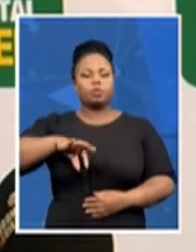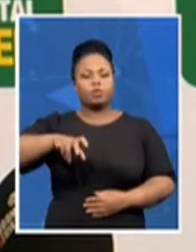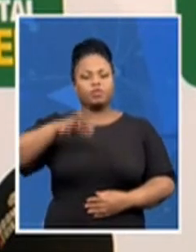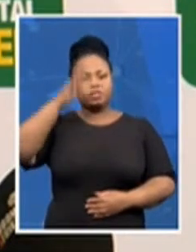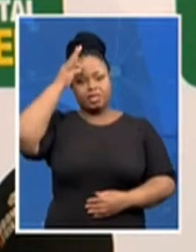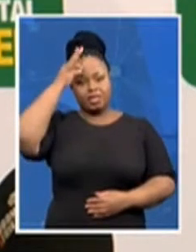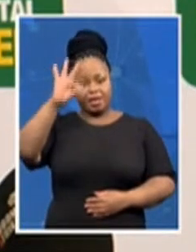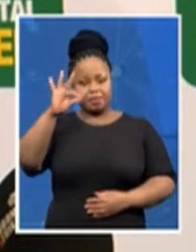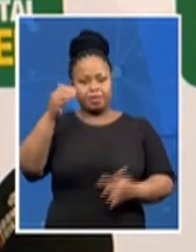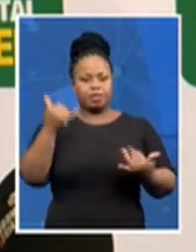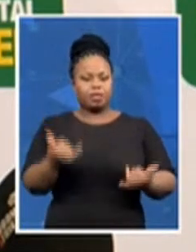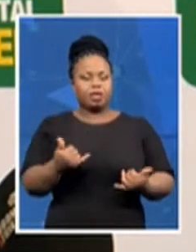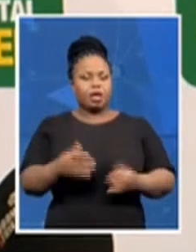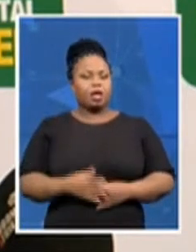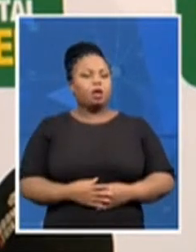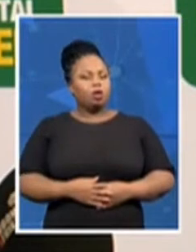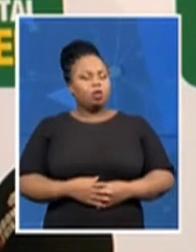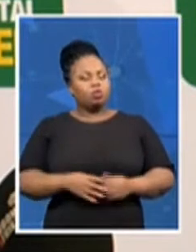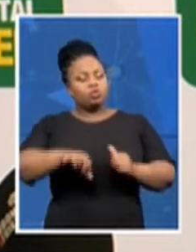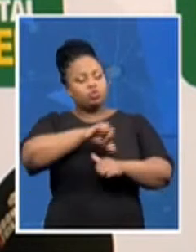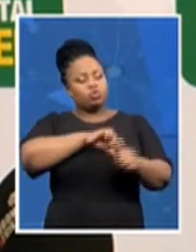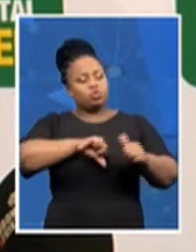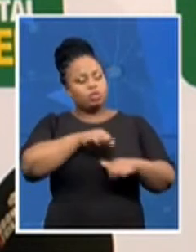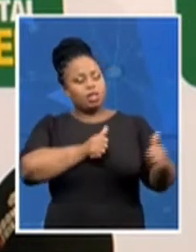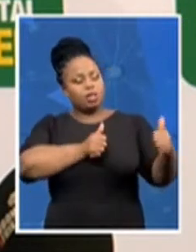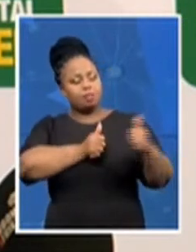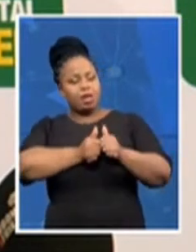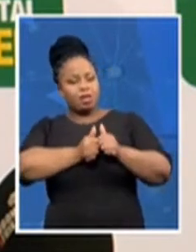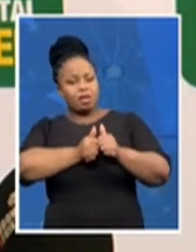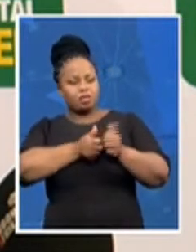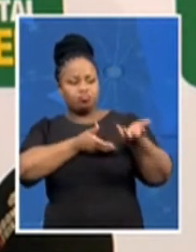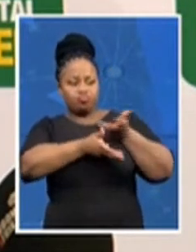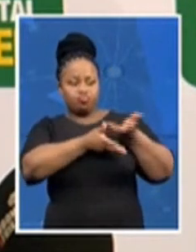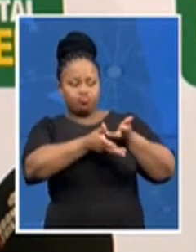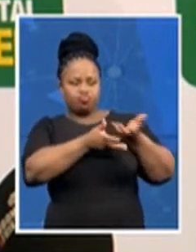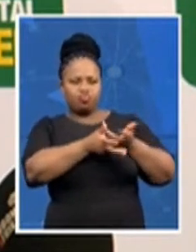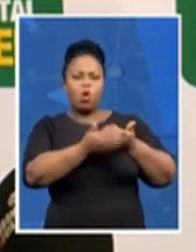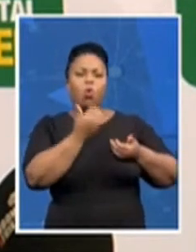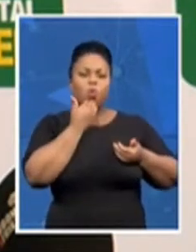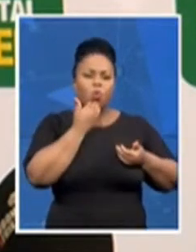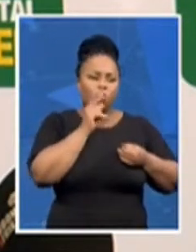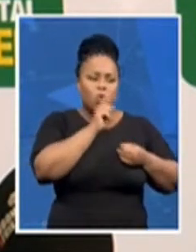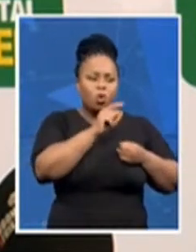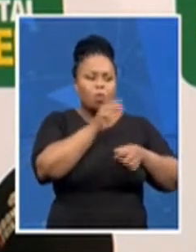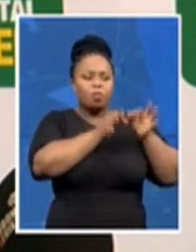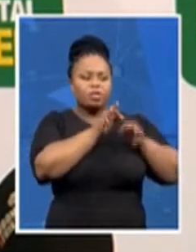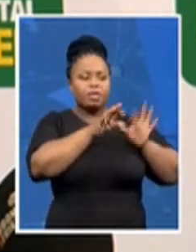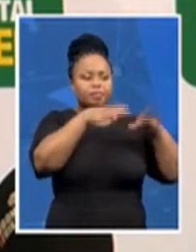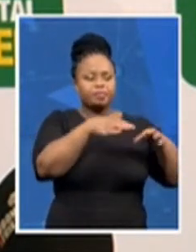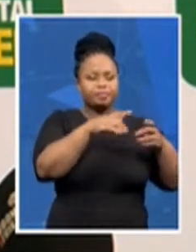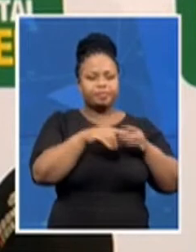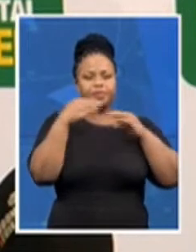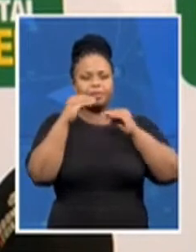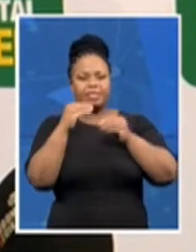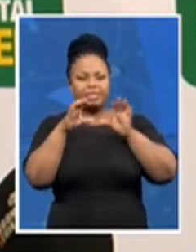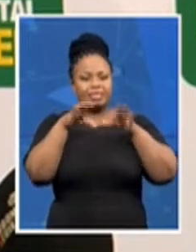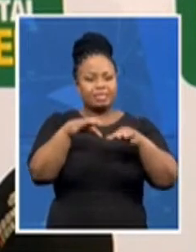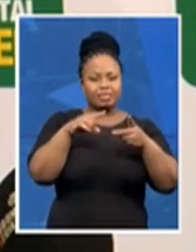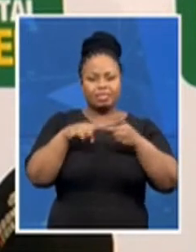social partners, including political parties, businesses, traditional leaders,